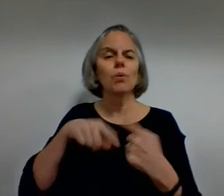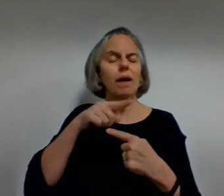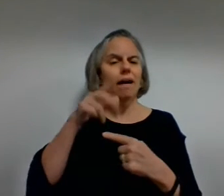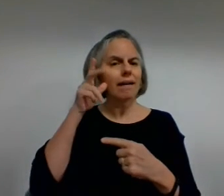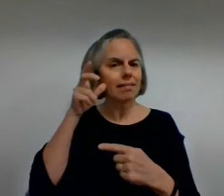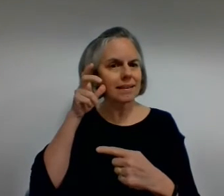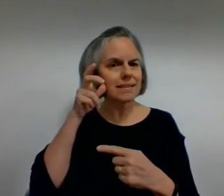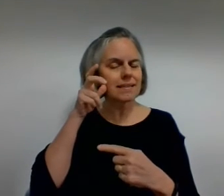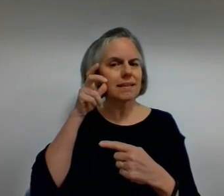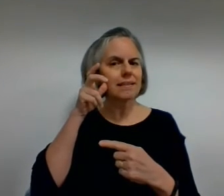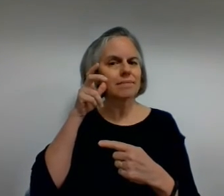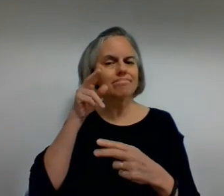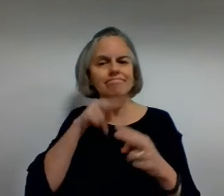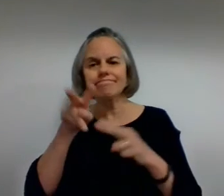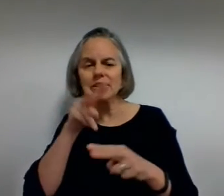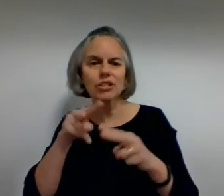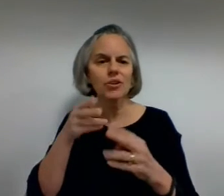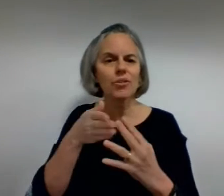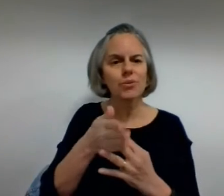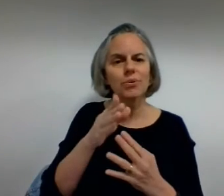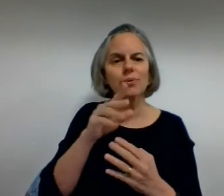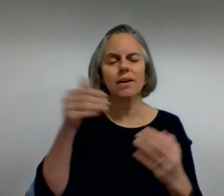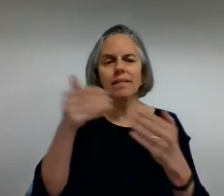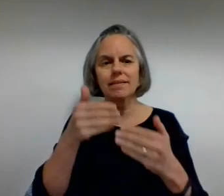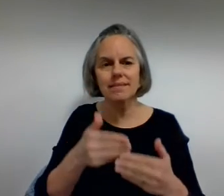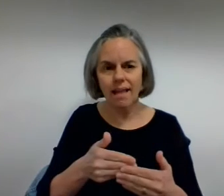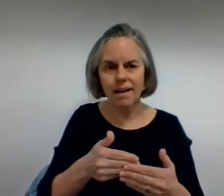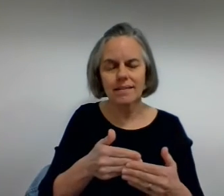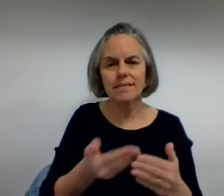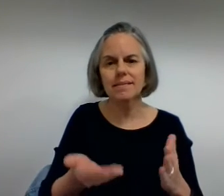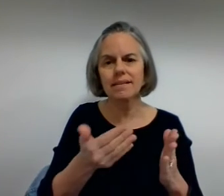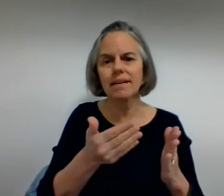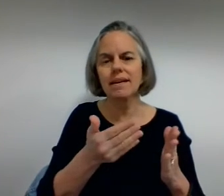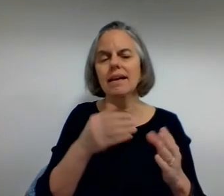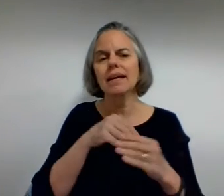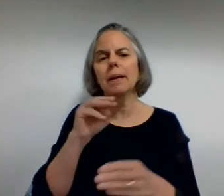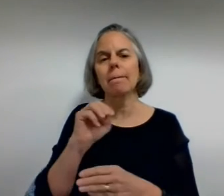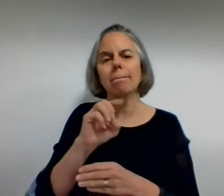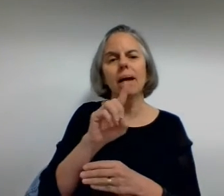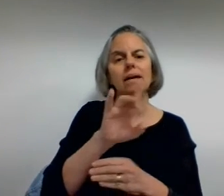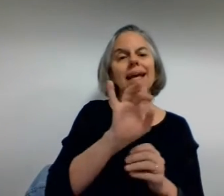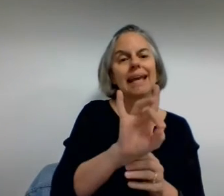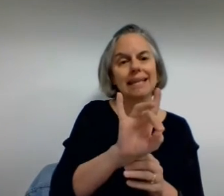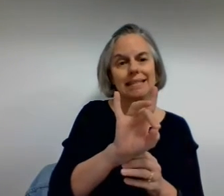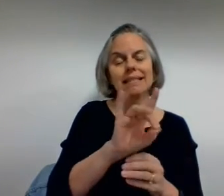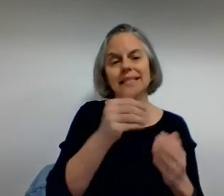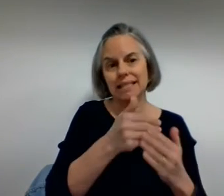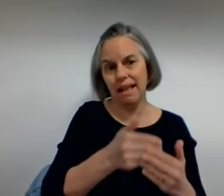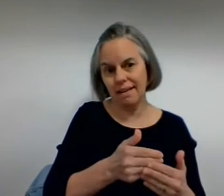look through the slide deck. Okay, so that's in there in the Module 8 slides.